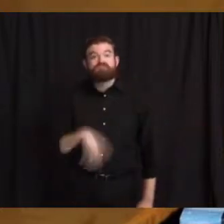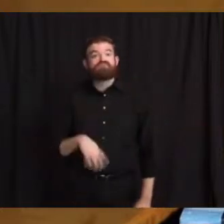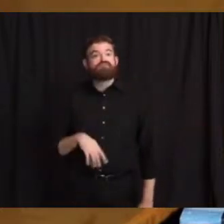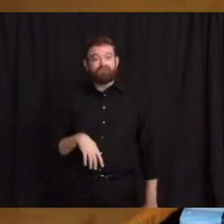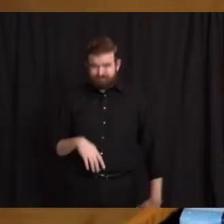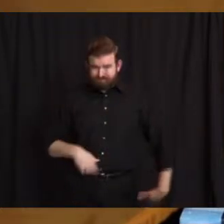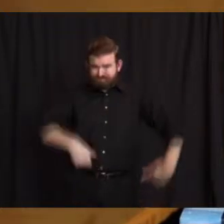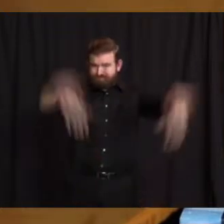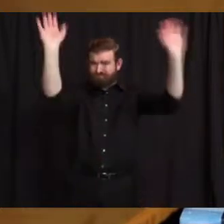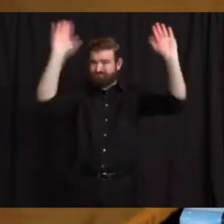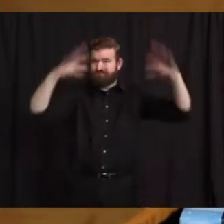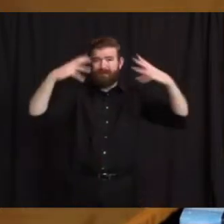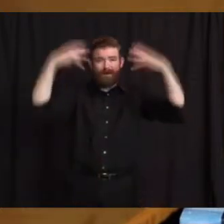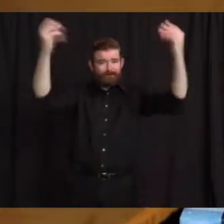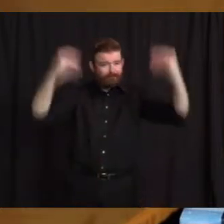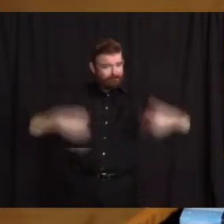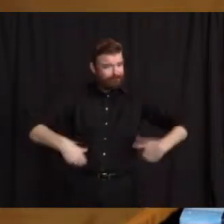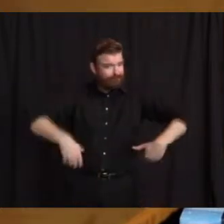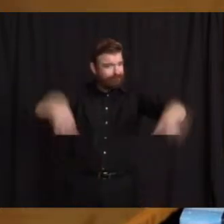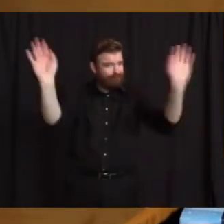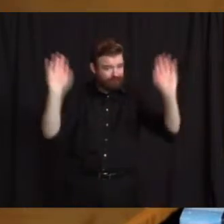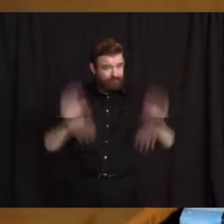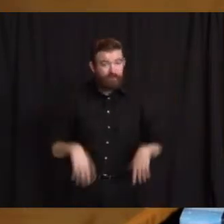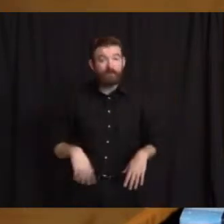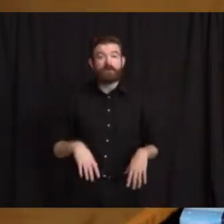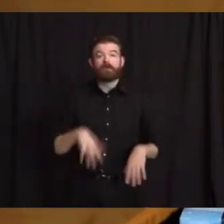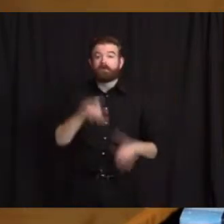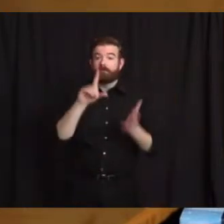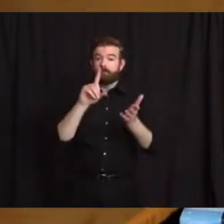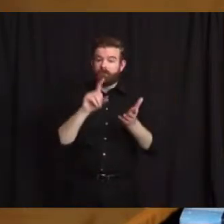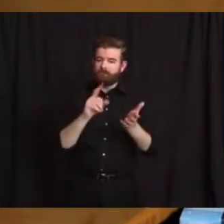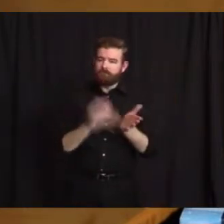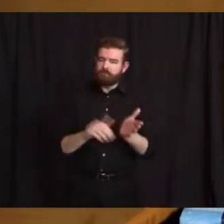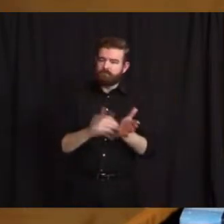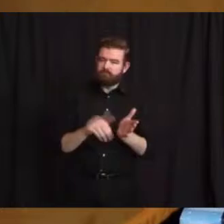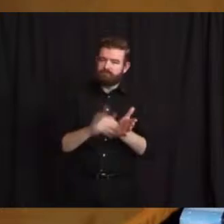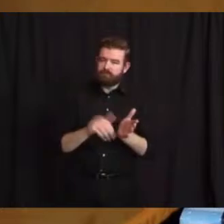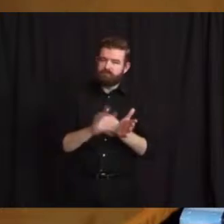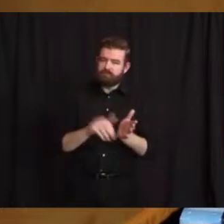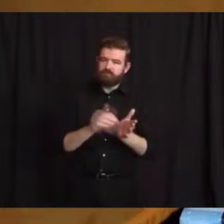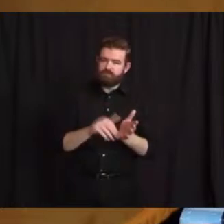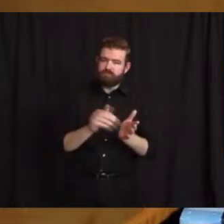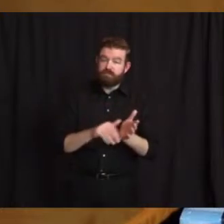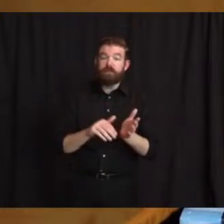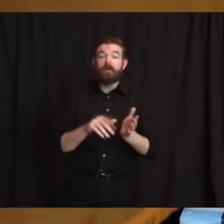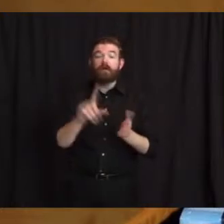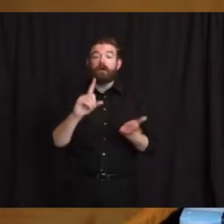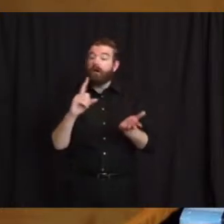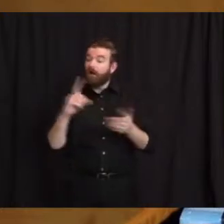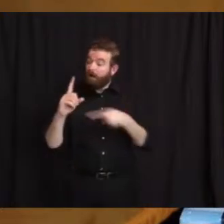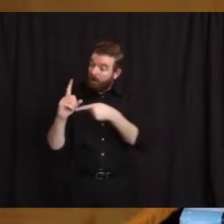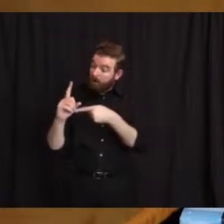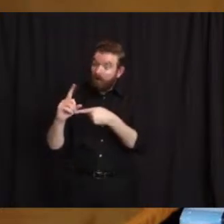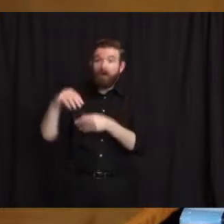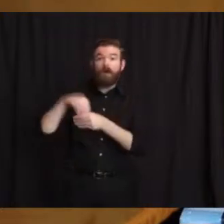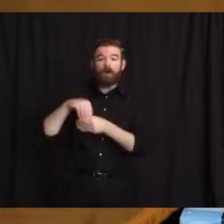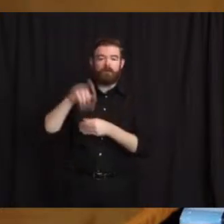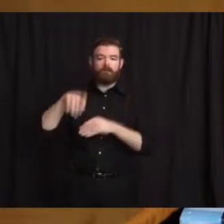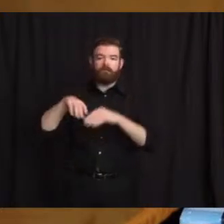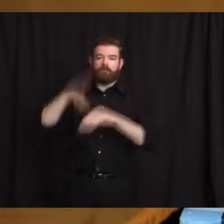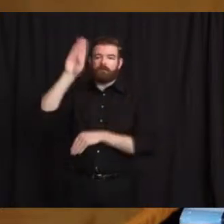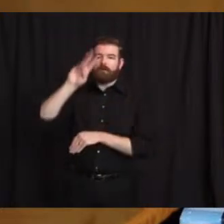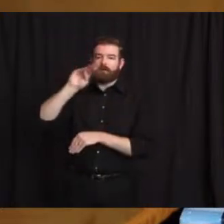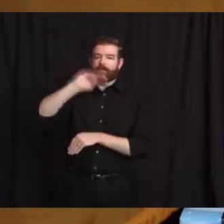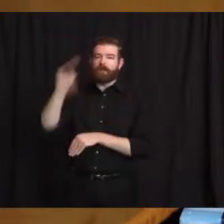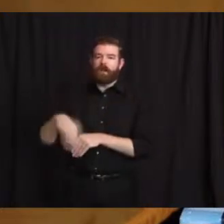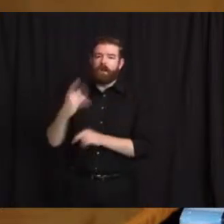Bring and frequently use hand sanitizer with at least 60% alcohol. Avoid gathering with others outside